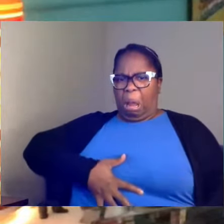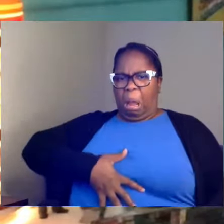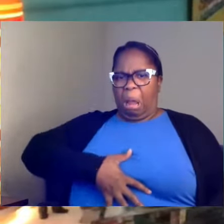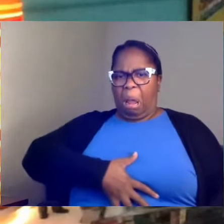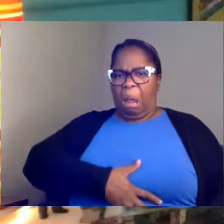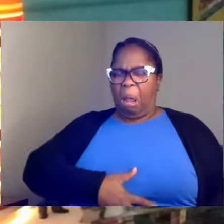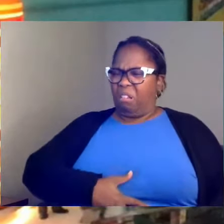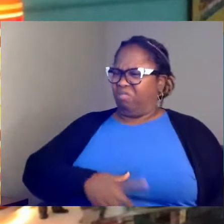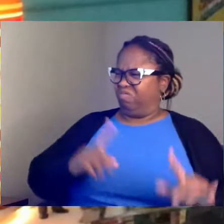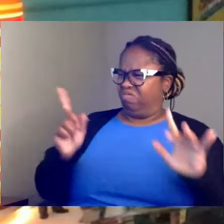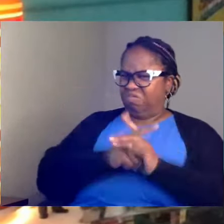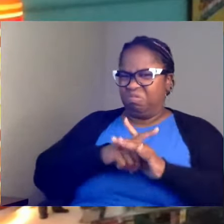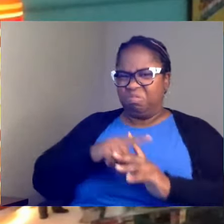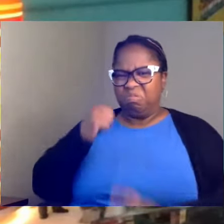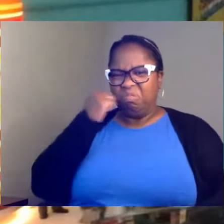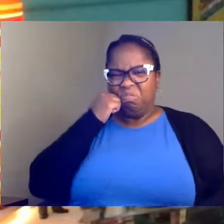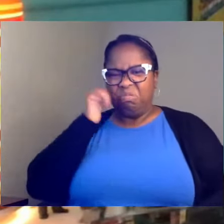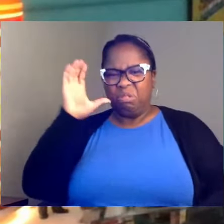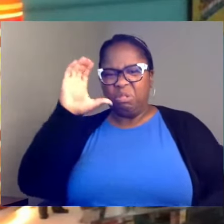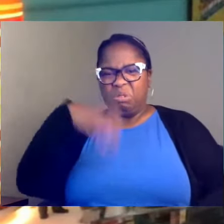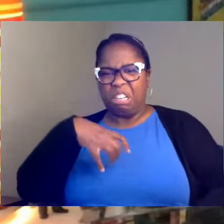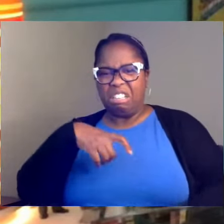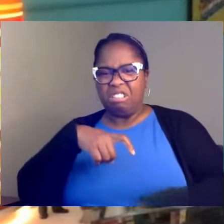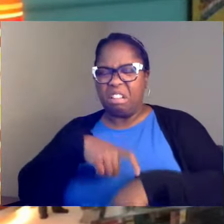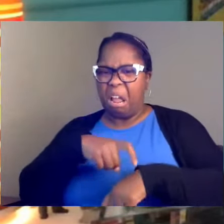and incredibly consistent. Um,